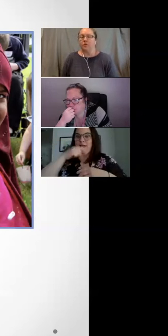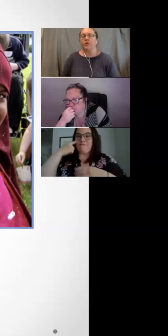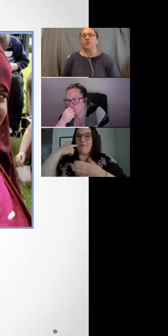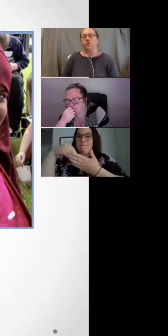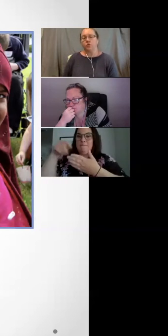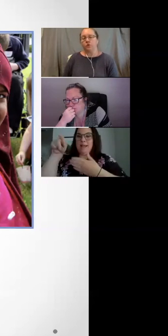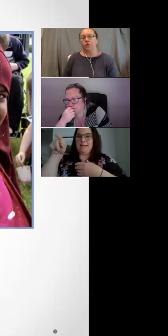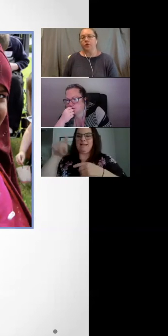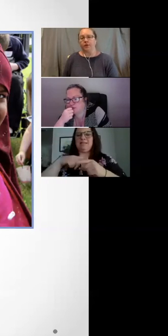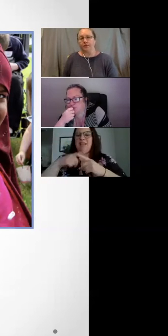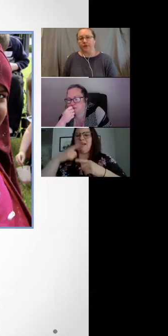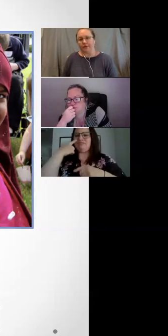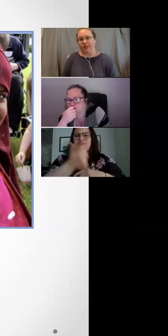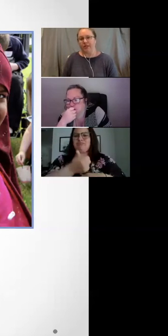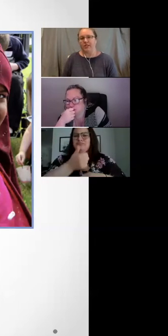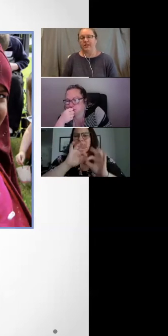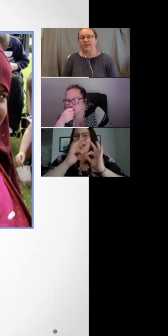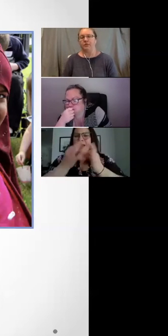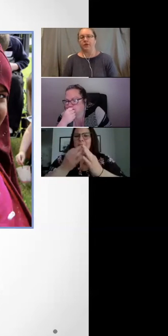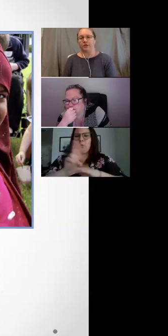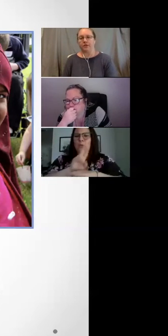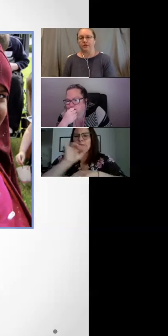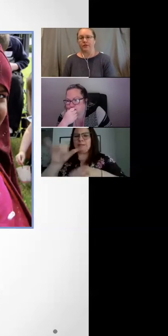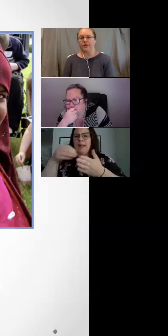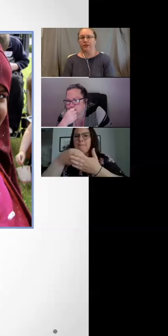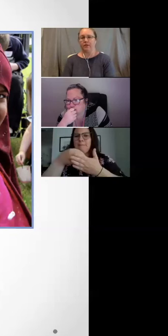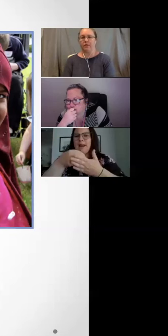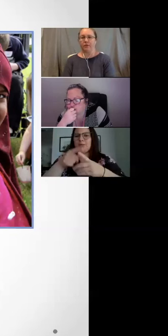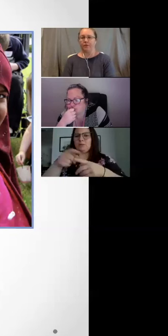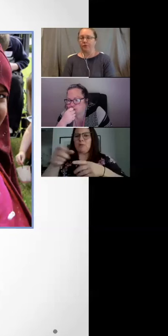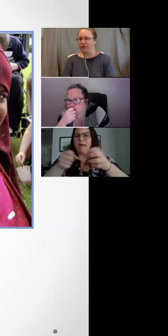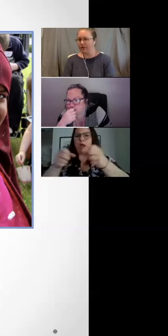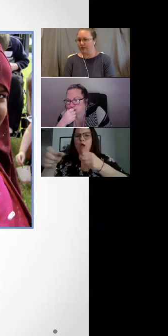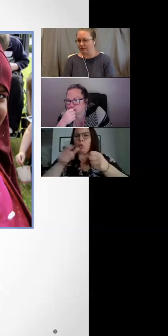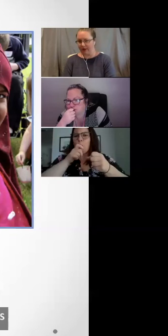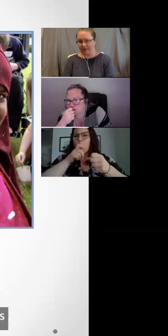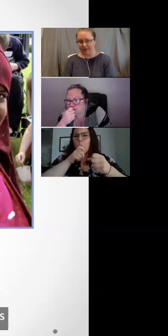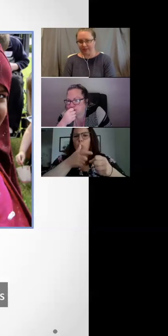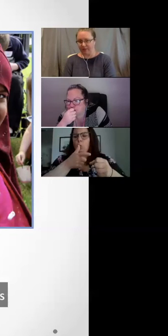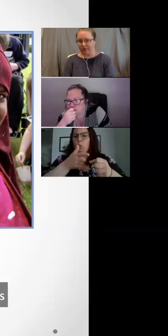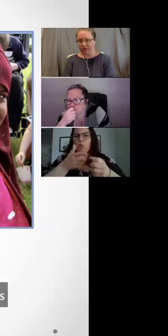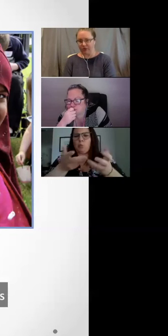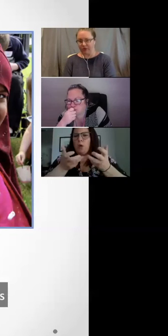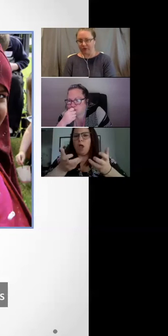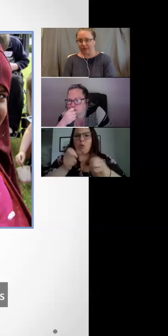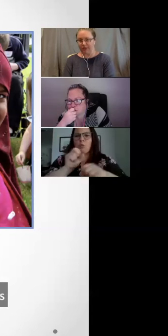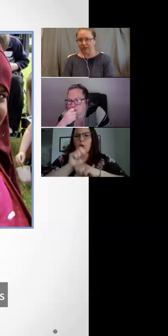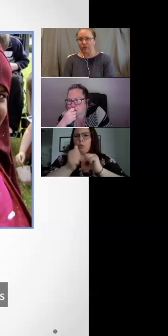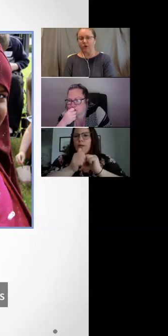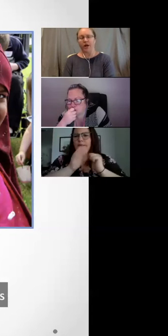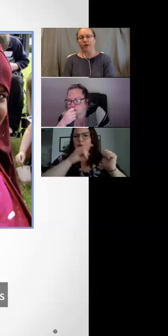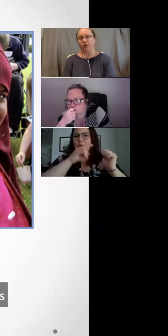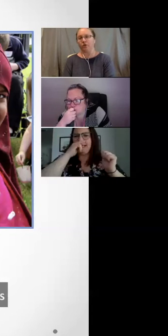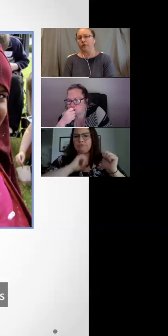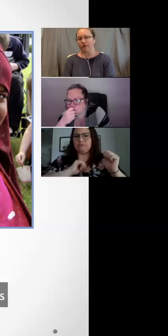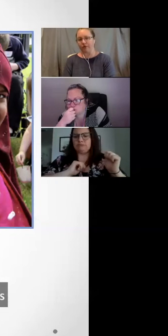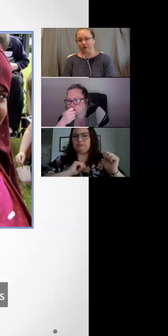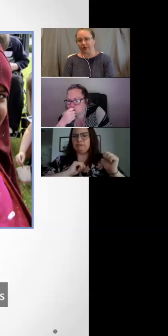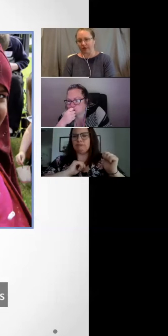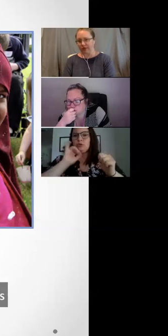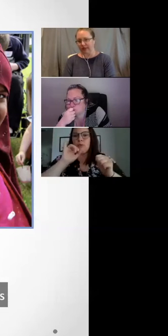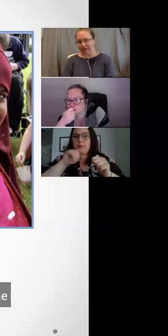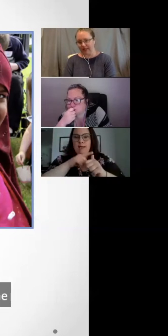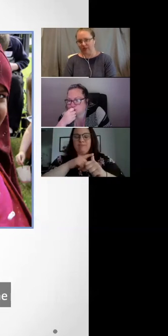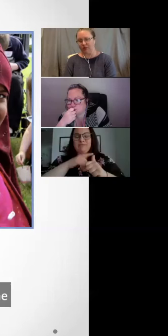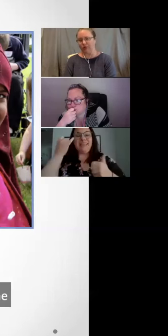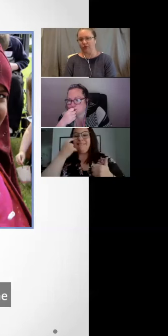And so we do work with a family to see whether there is funding available. But of course, the family is able to use the funding to hire whomever they